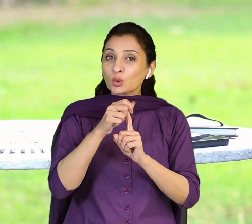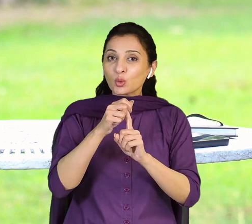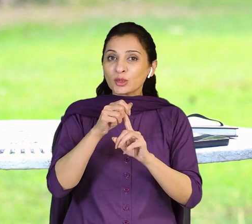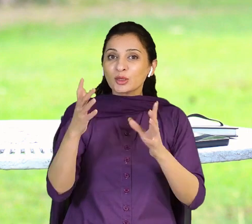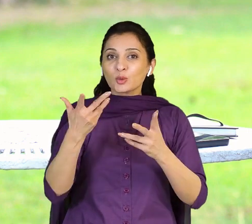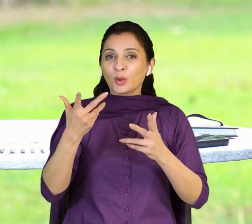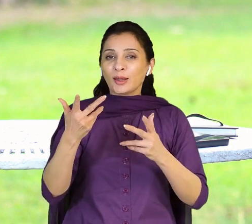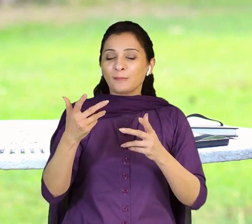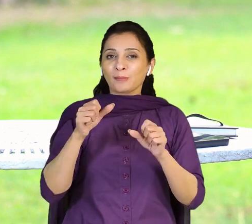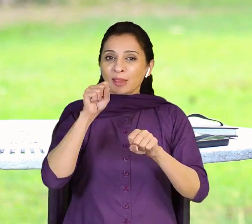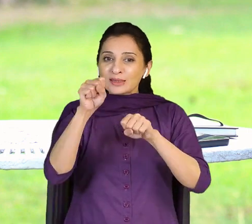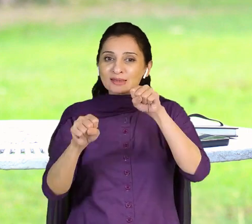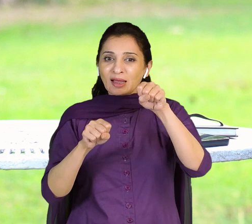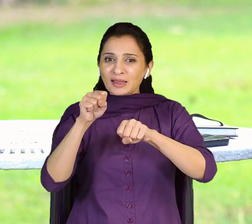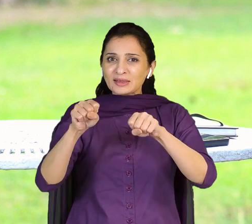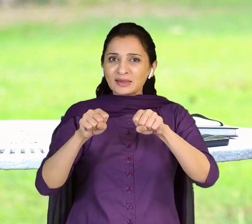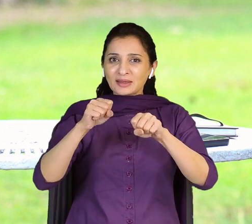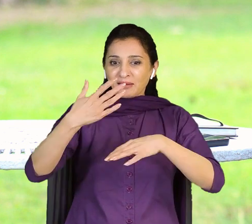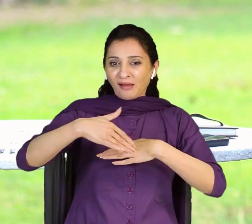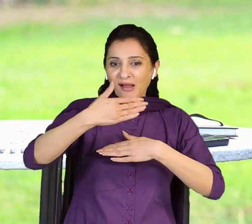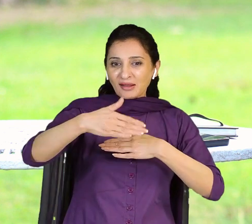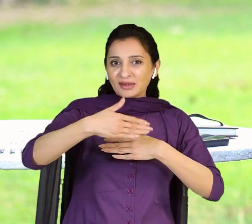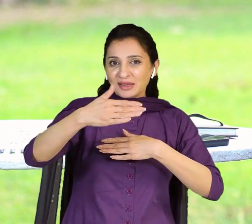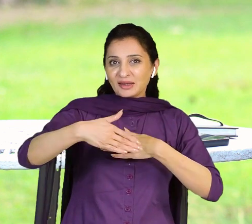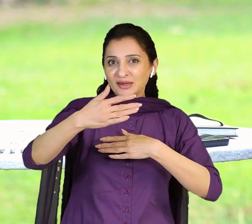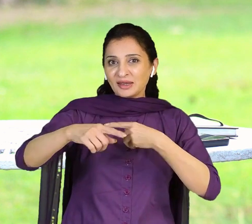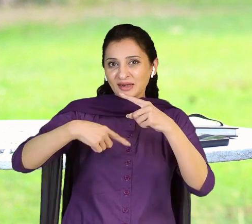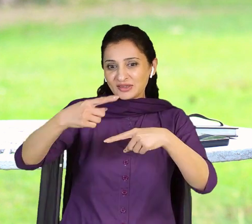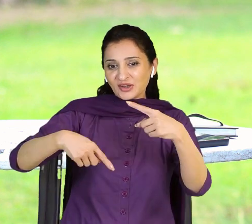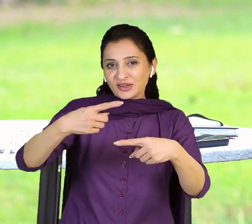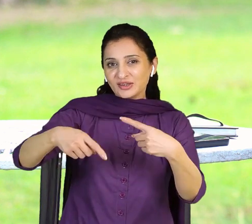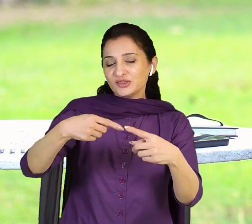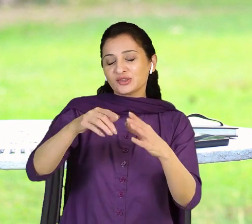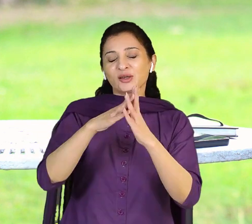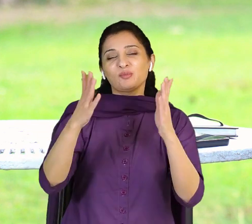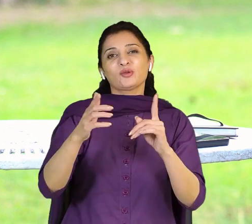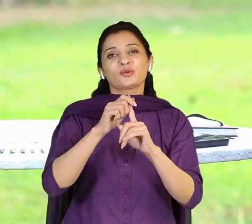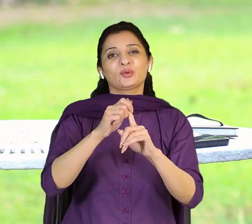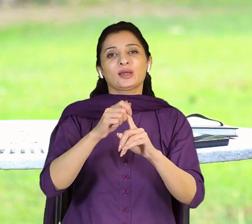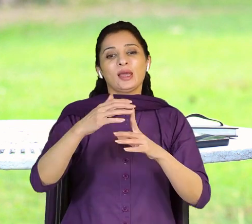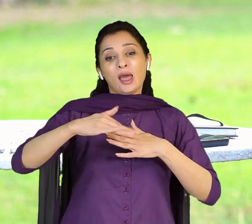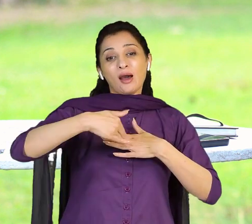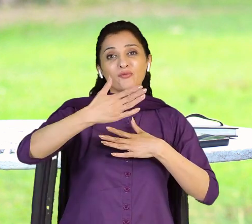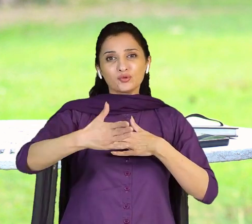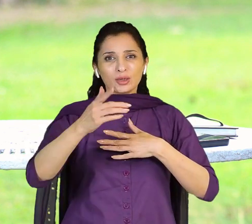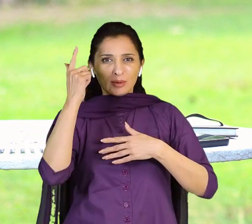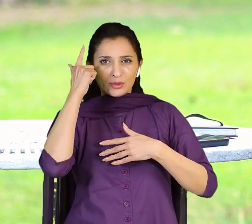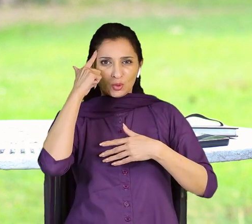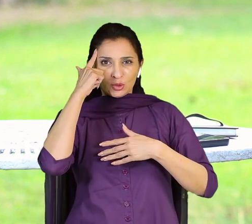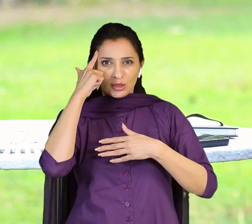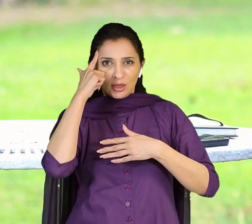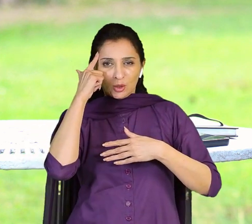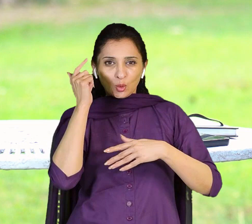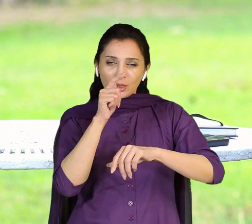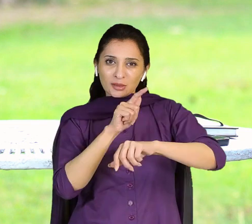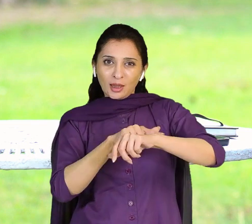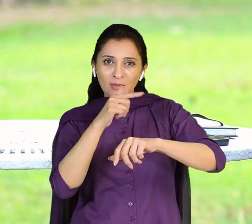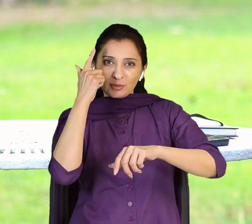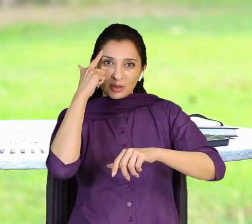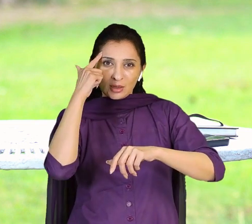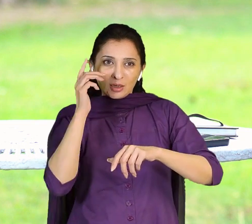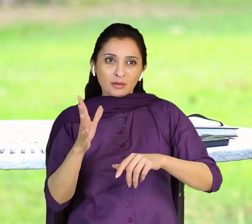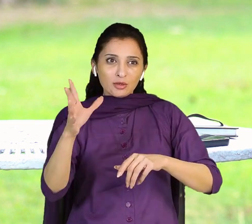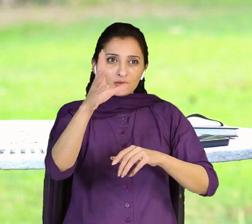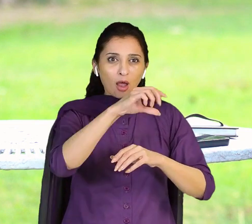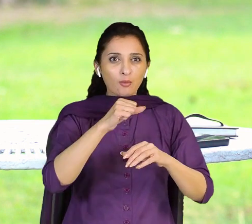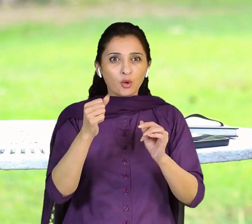is possibly the future for our generation and future for many generations to come. When you think of the future, you probably think